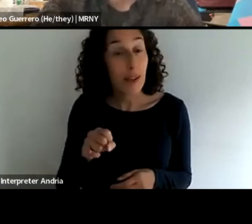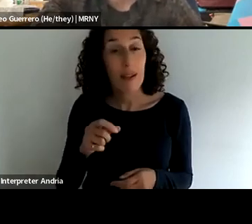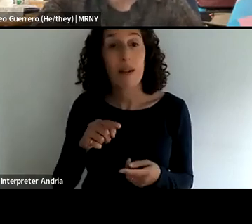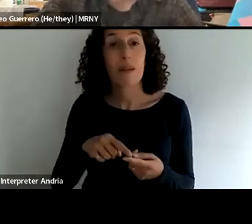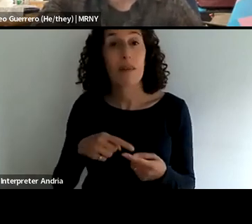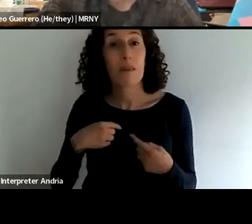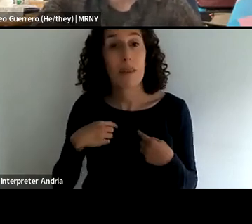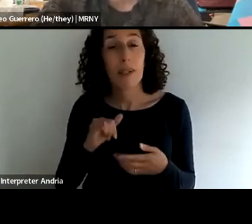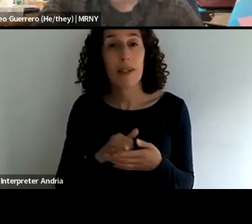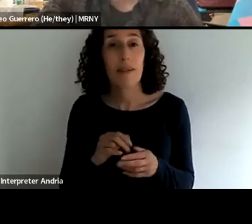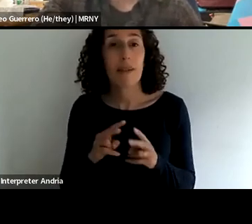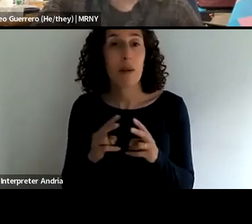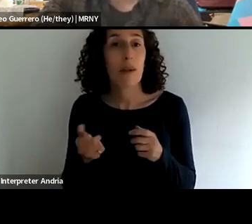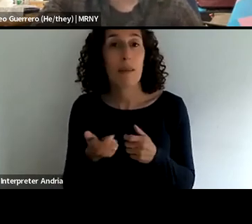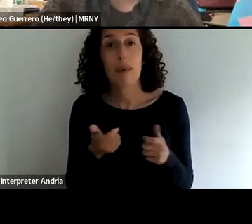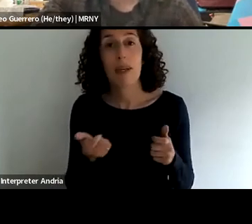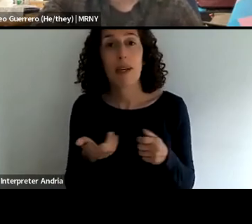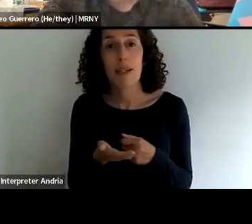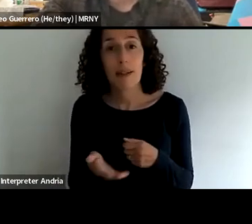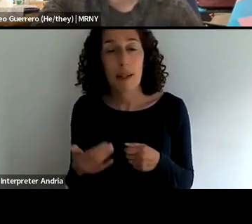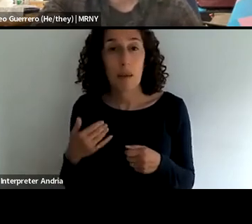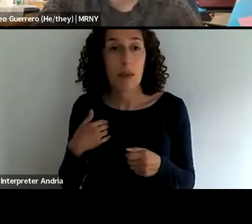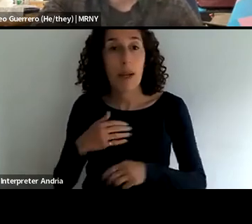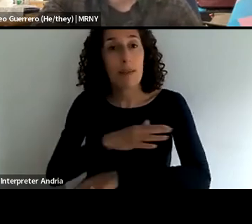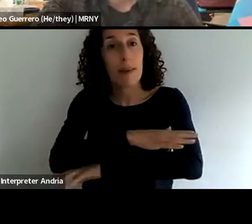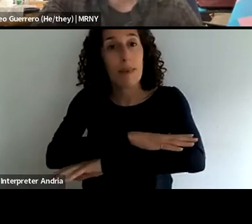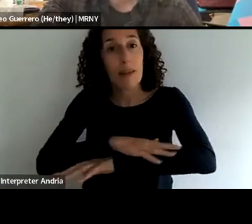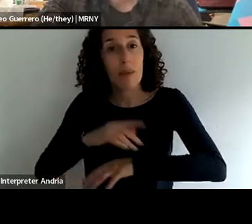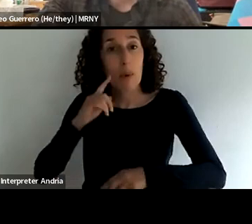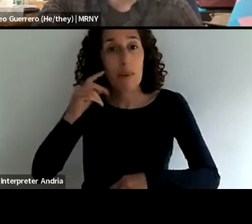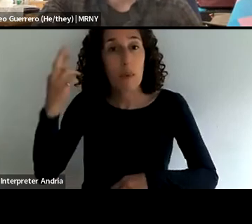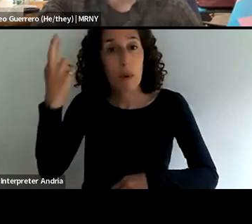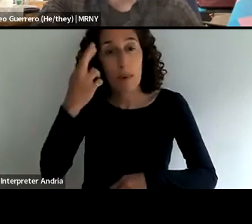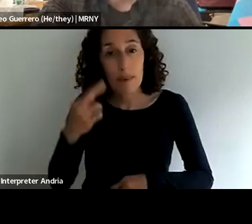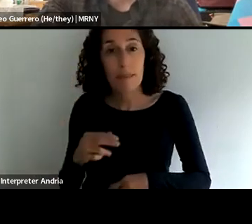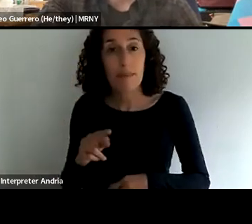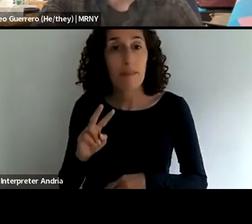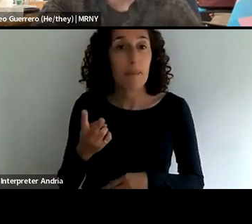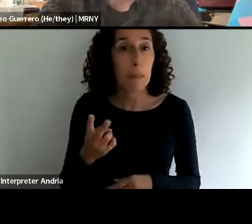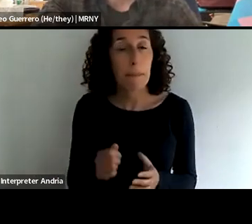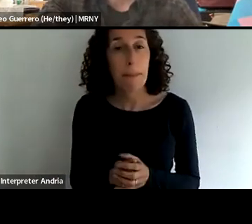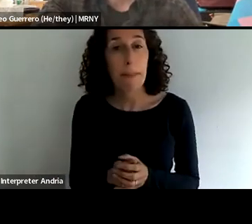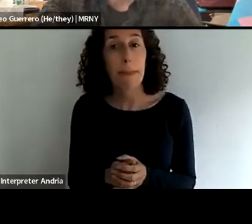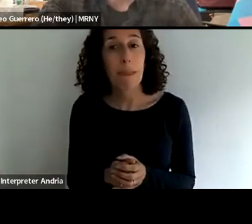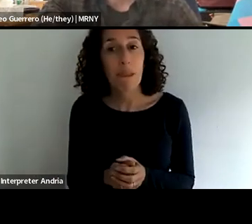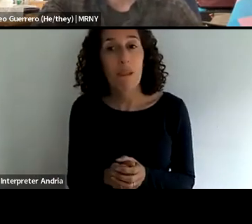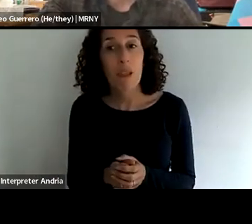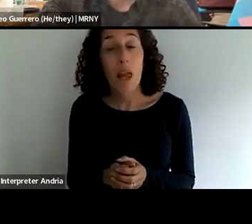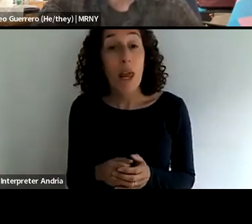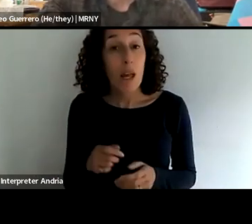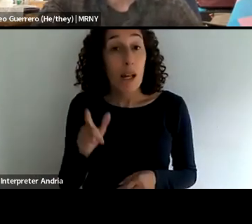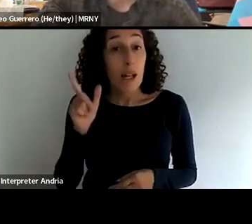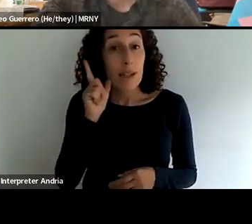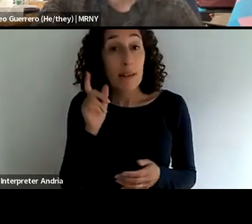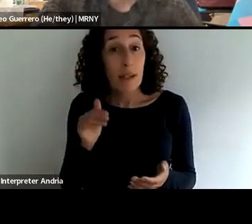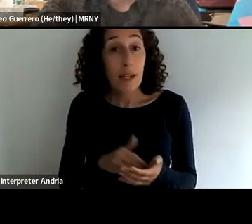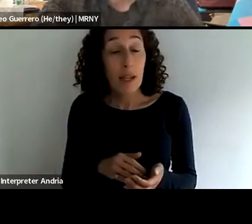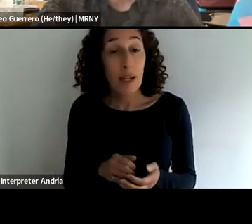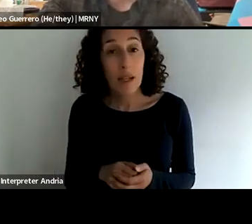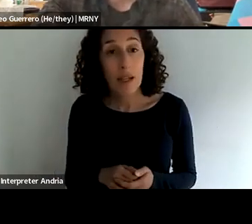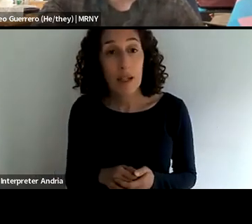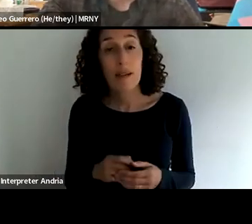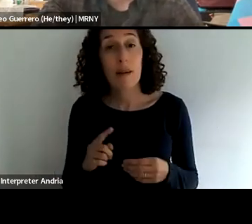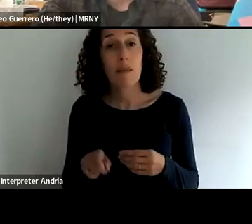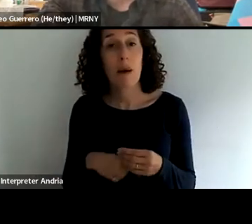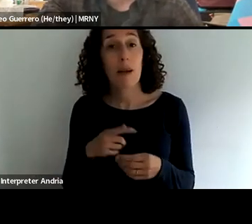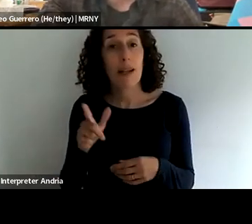very, very big thing, is we have these platforms for a reason. Two is I would also say to listen. Again, you know, it's about listening,